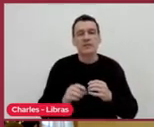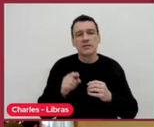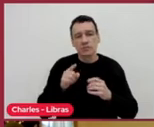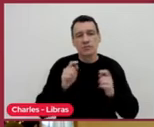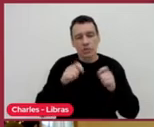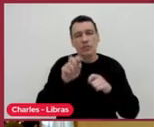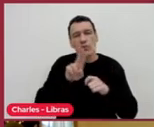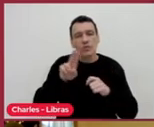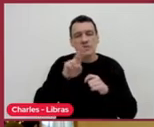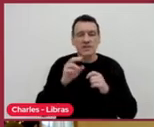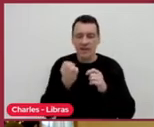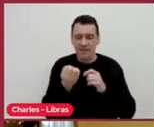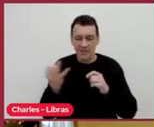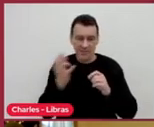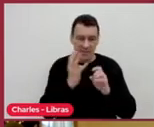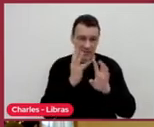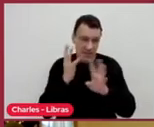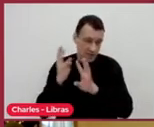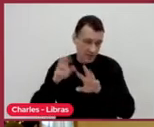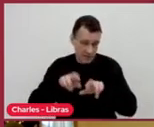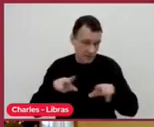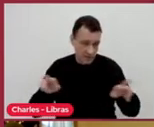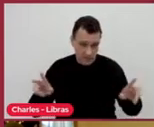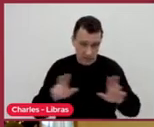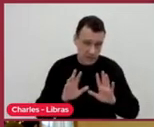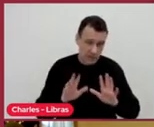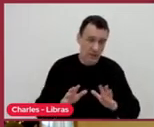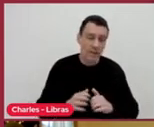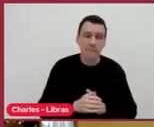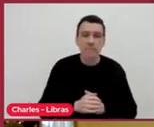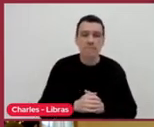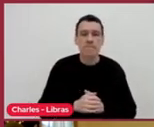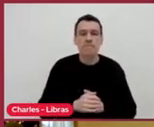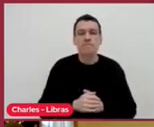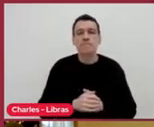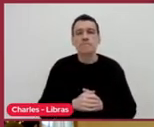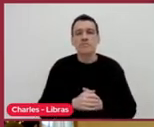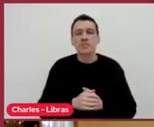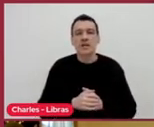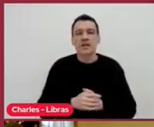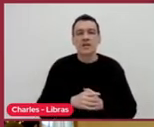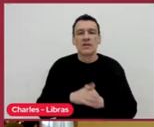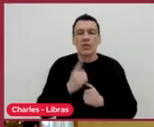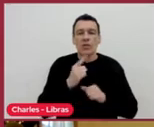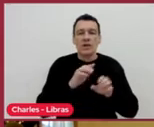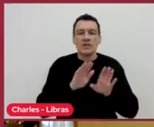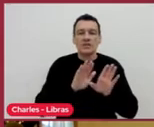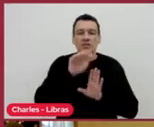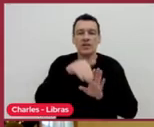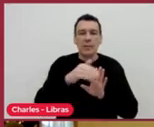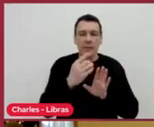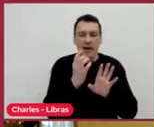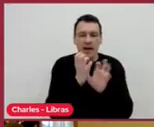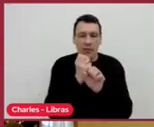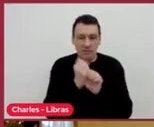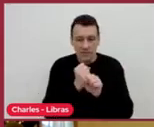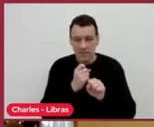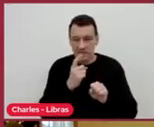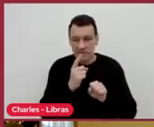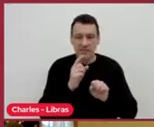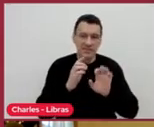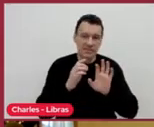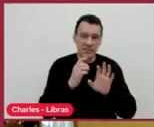So for joint accounts, we are going to issue exactly 1 query. That's just to get the account.